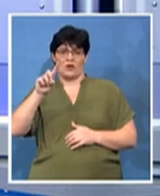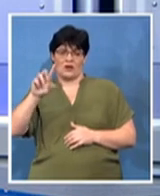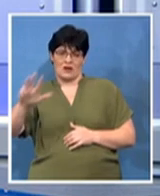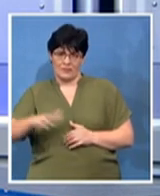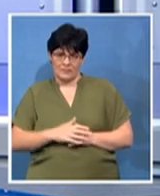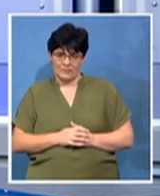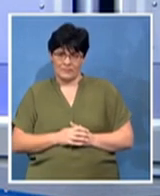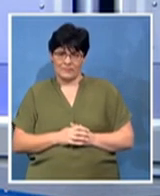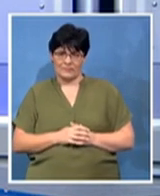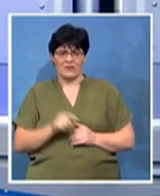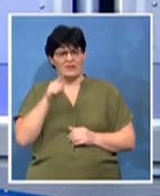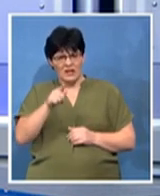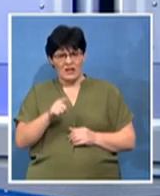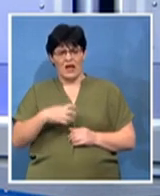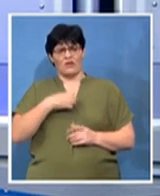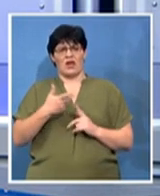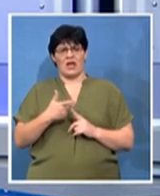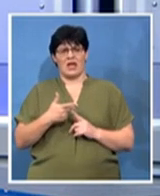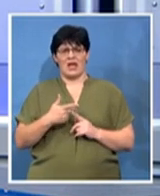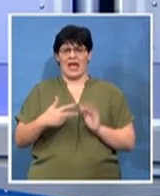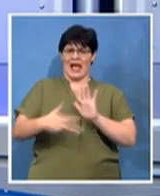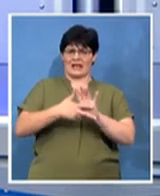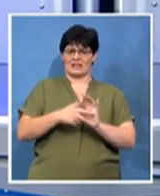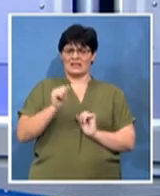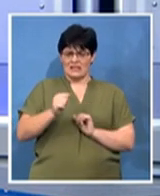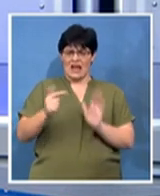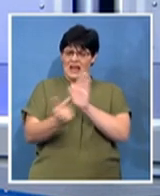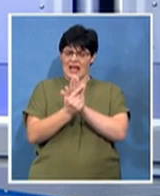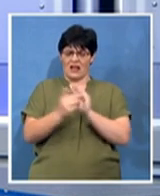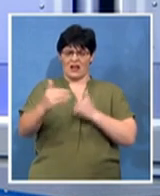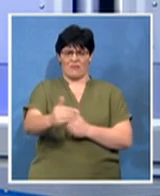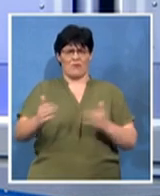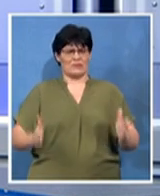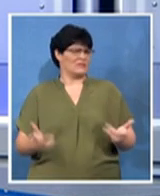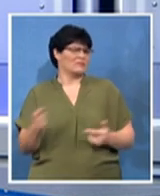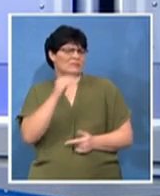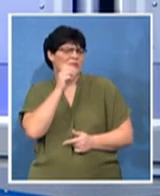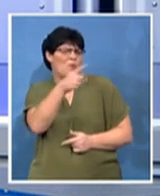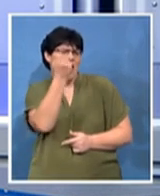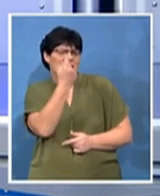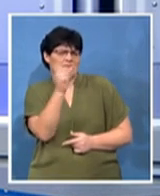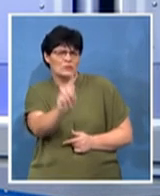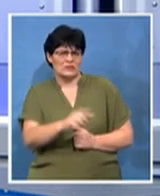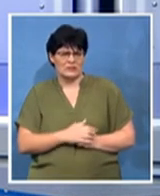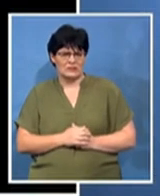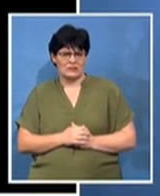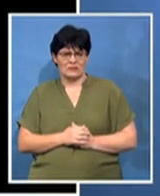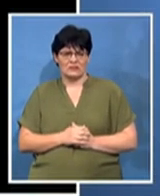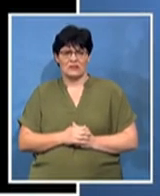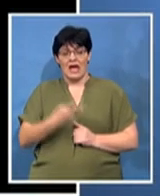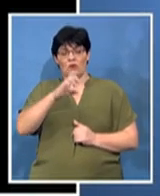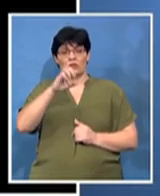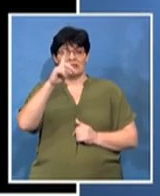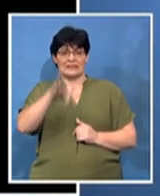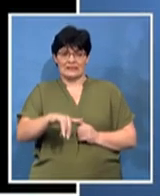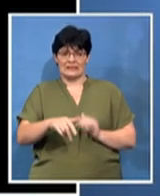its legal parameters. What's your understanding? I mean, the Heraldry Act, first of all, that standard has never